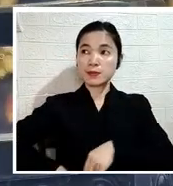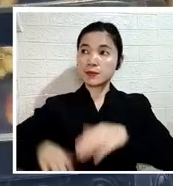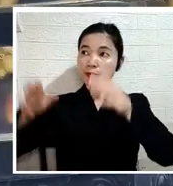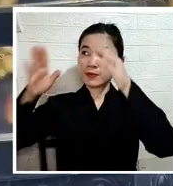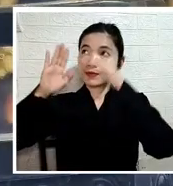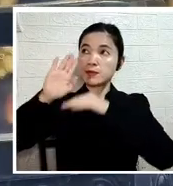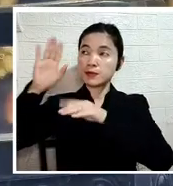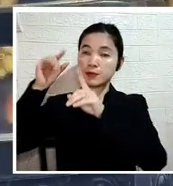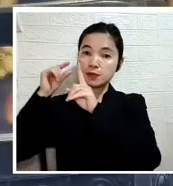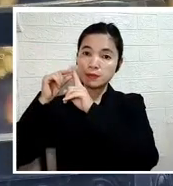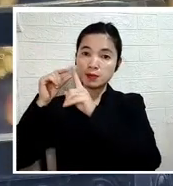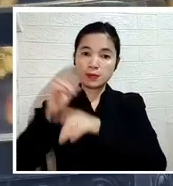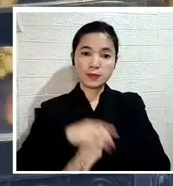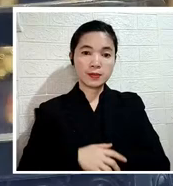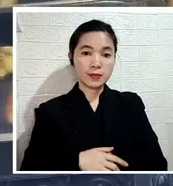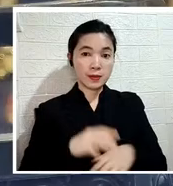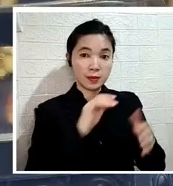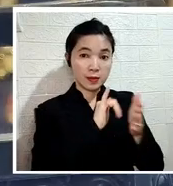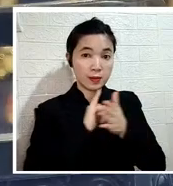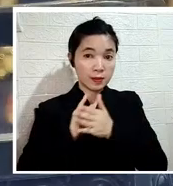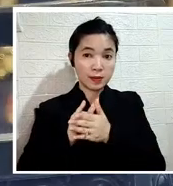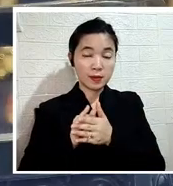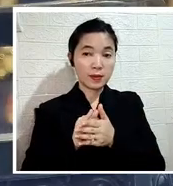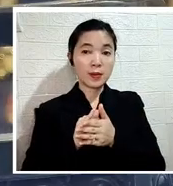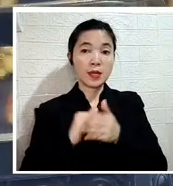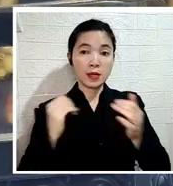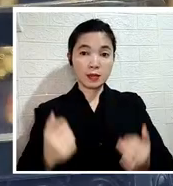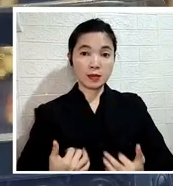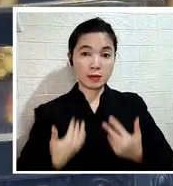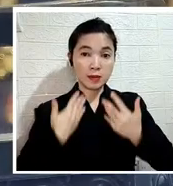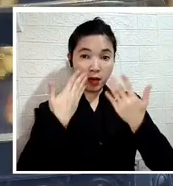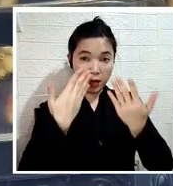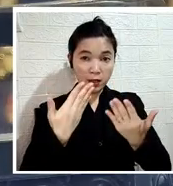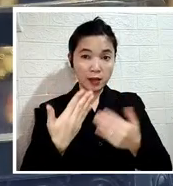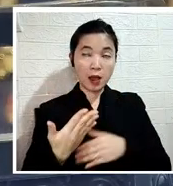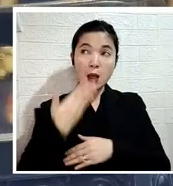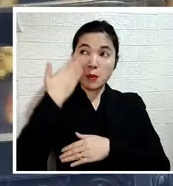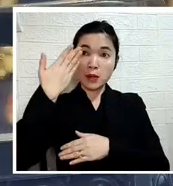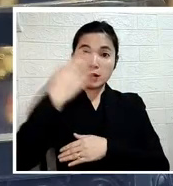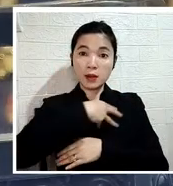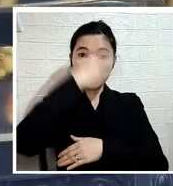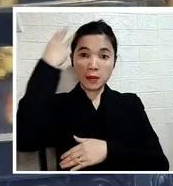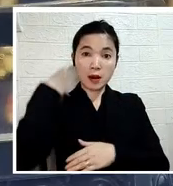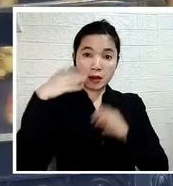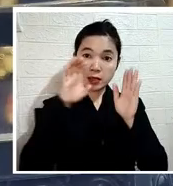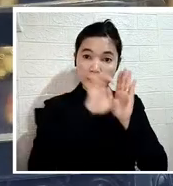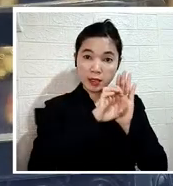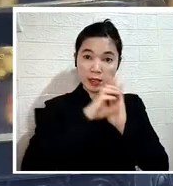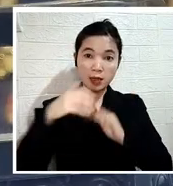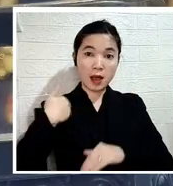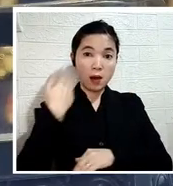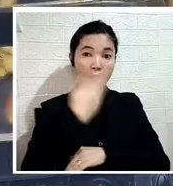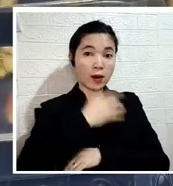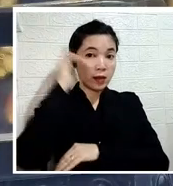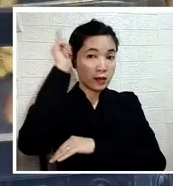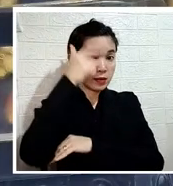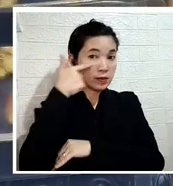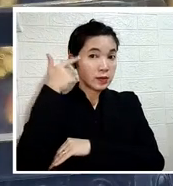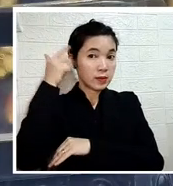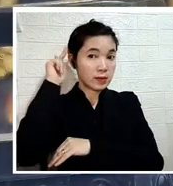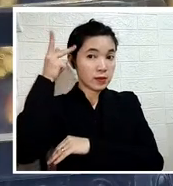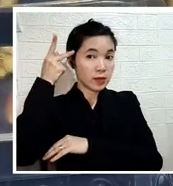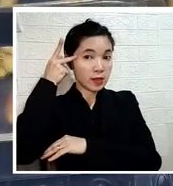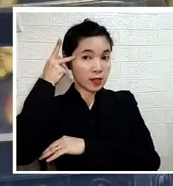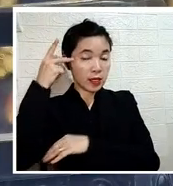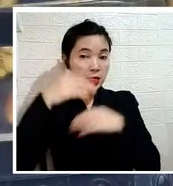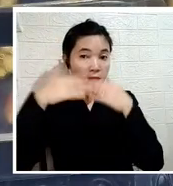let us listen to your word. That, inspired by the example of Mary, our political leaders may listen to the